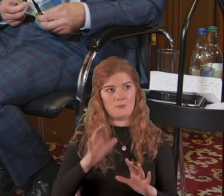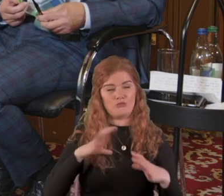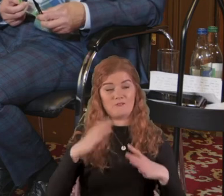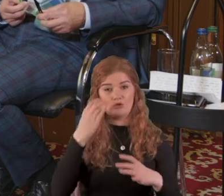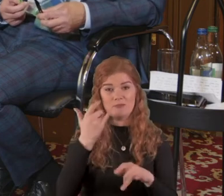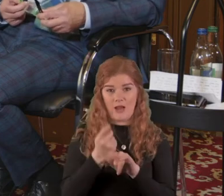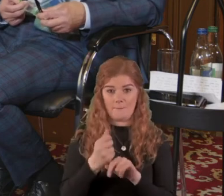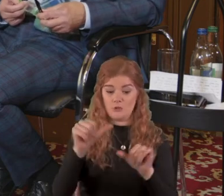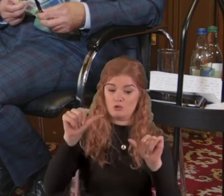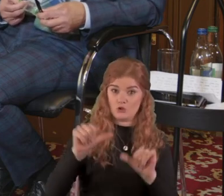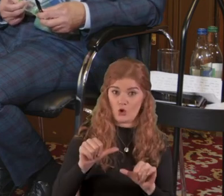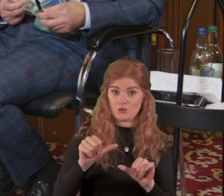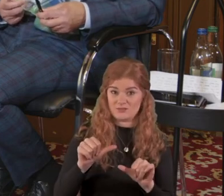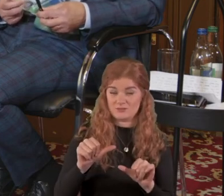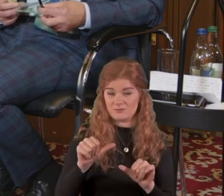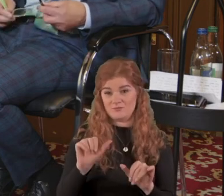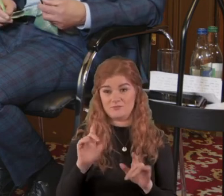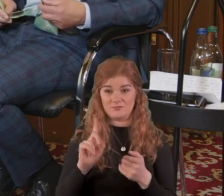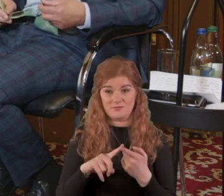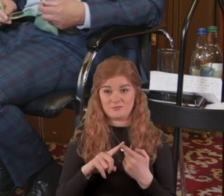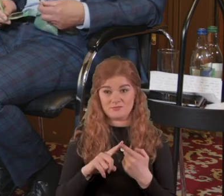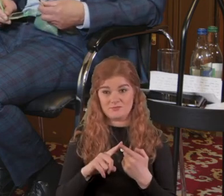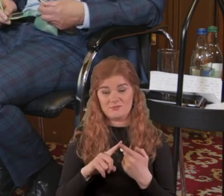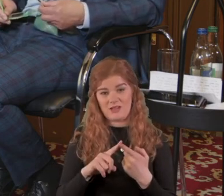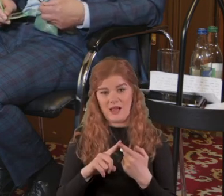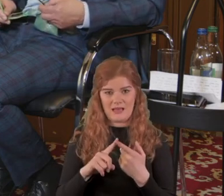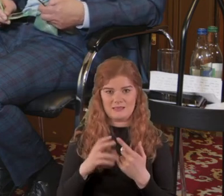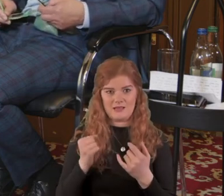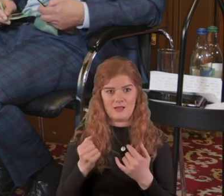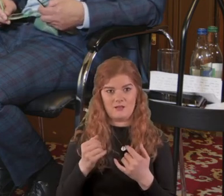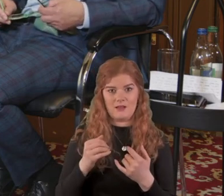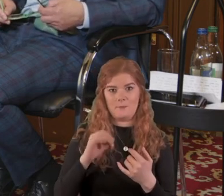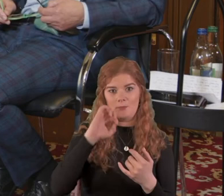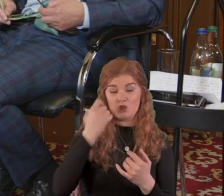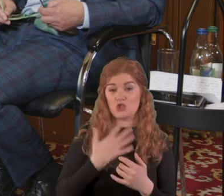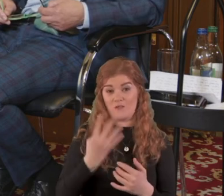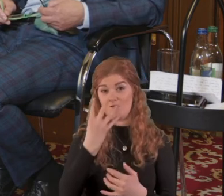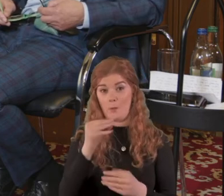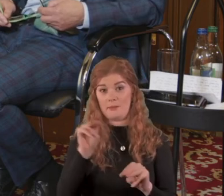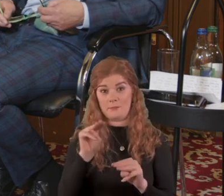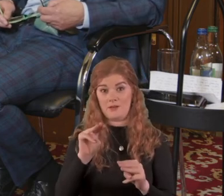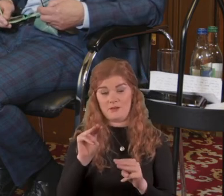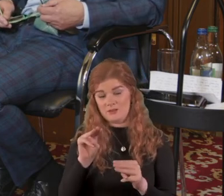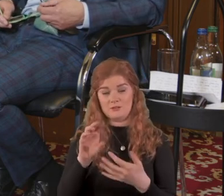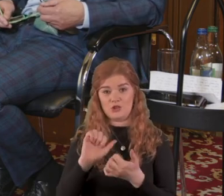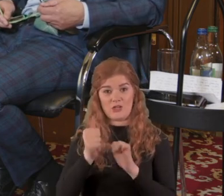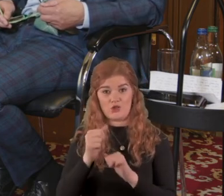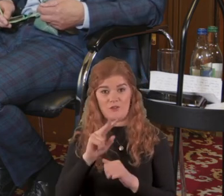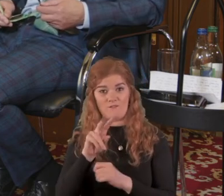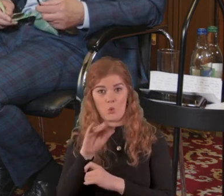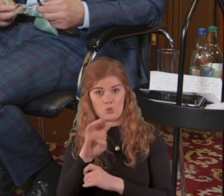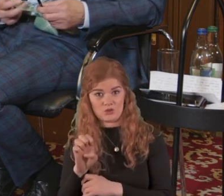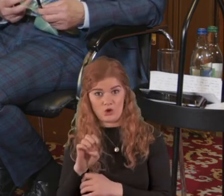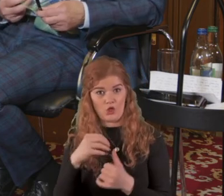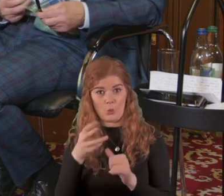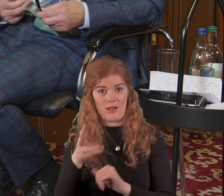how short, how small the margin of error is, four people voting the other way, Robert Barton changing his mind earlier than he